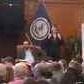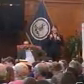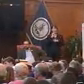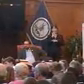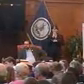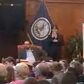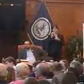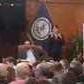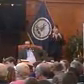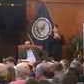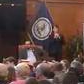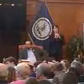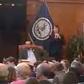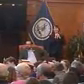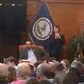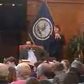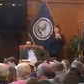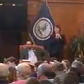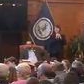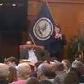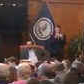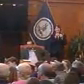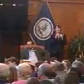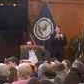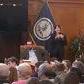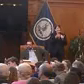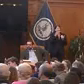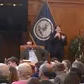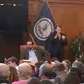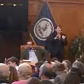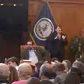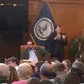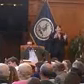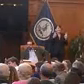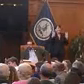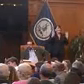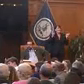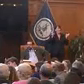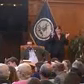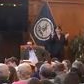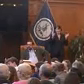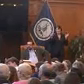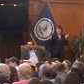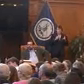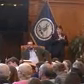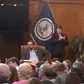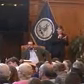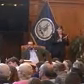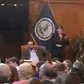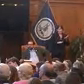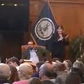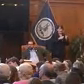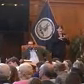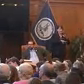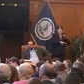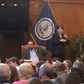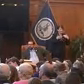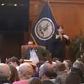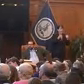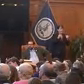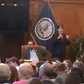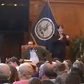with skinnier types of benefits, and you strip away the essential health benefits, and people may